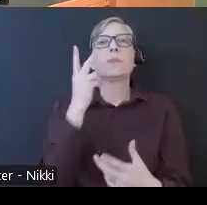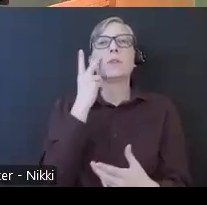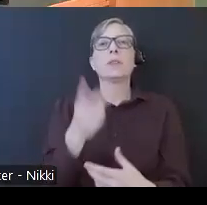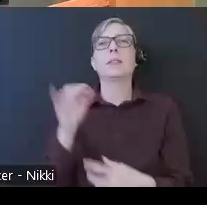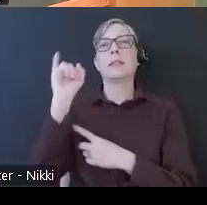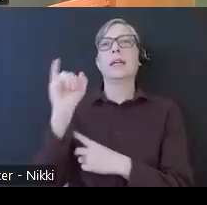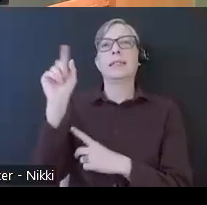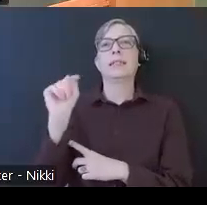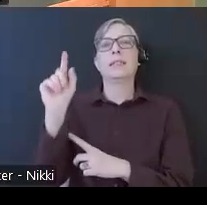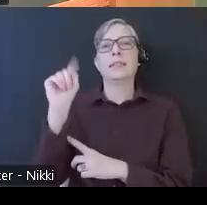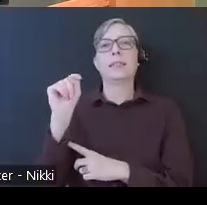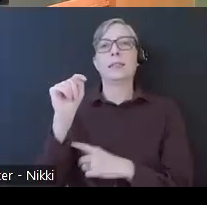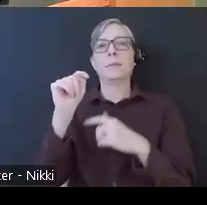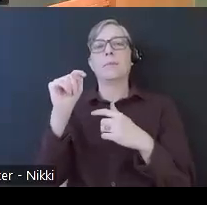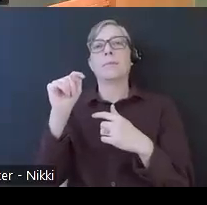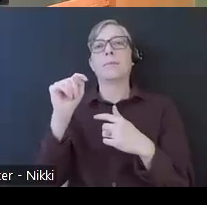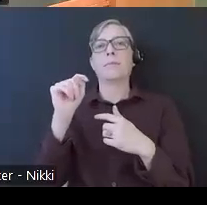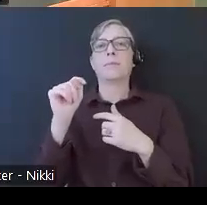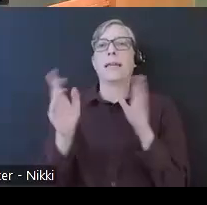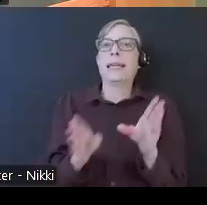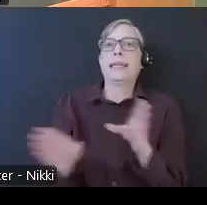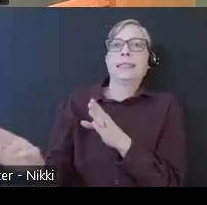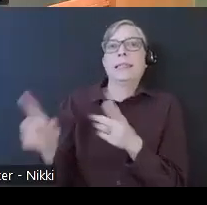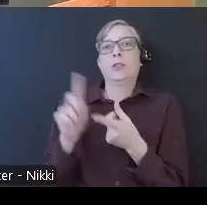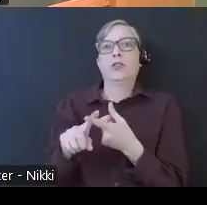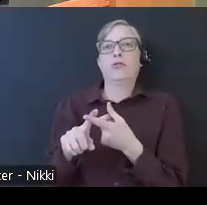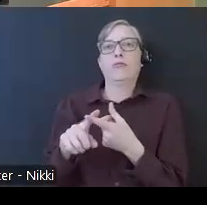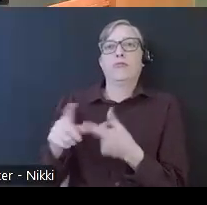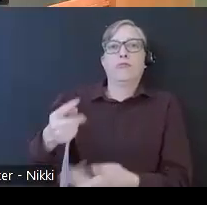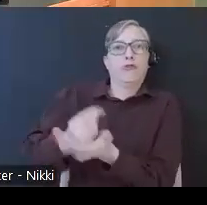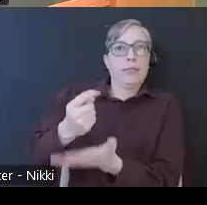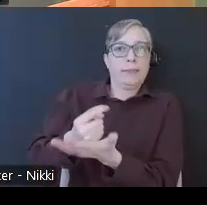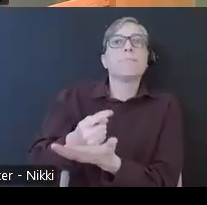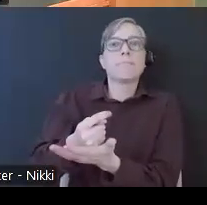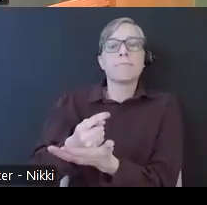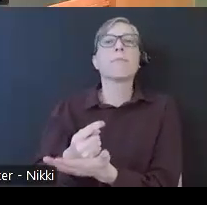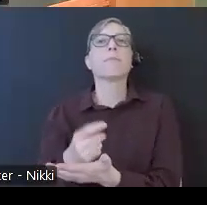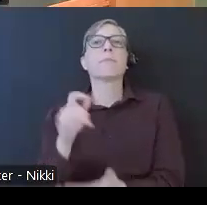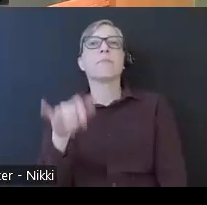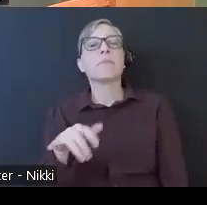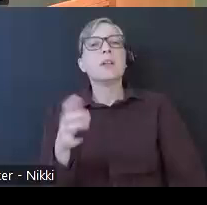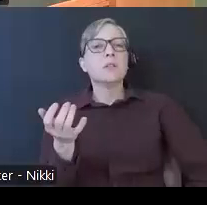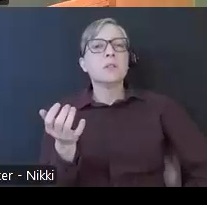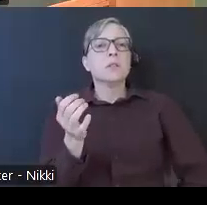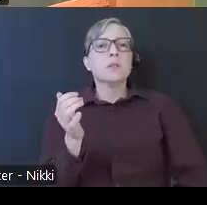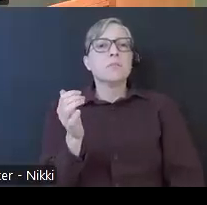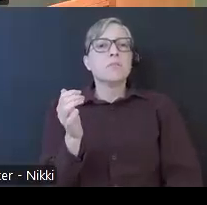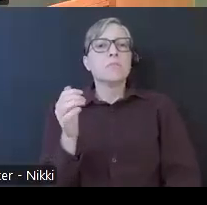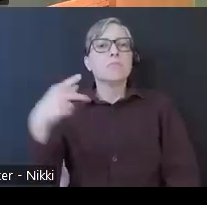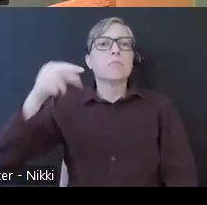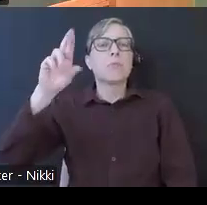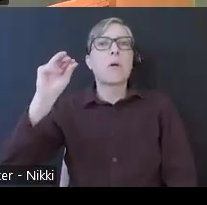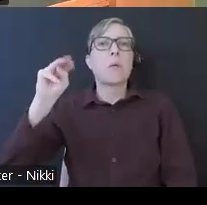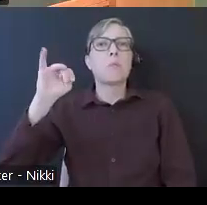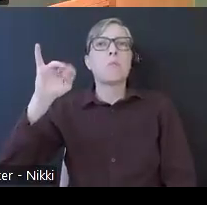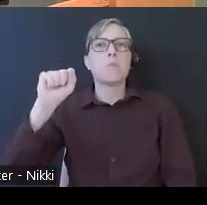most conservative. The promise measure is similar to what we saw with meta-analyses of collaborative care in general, but